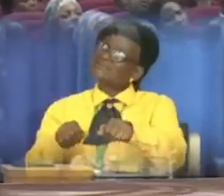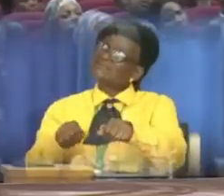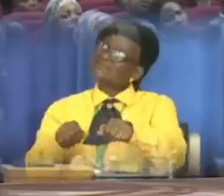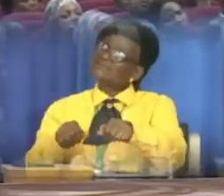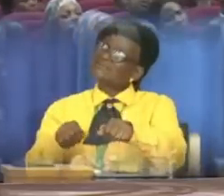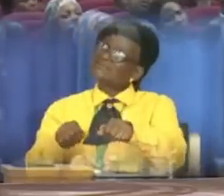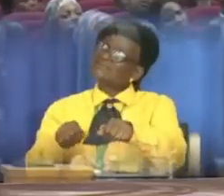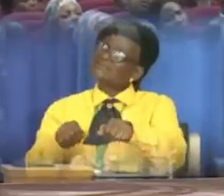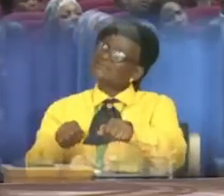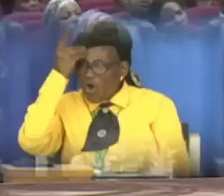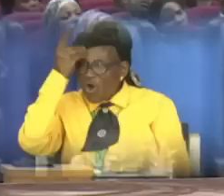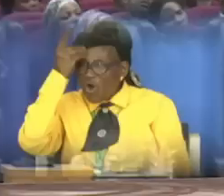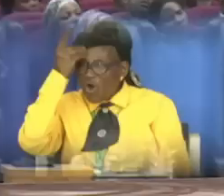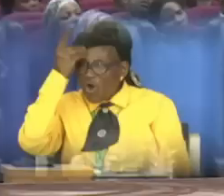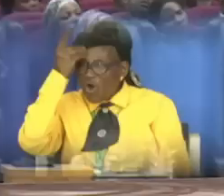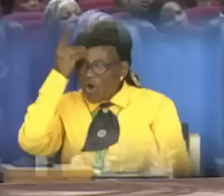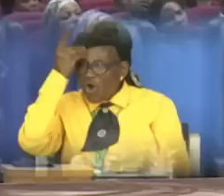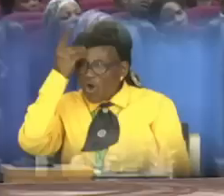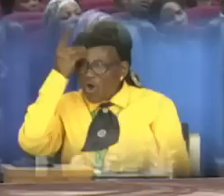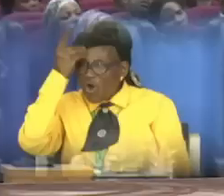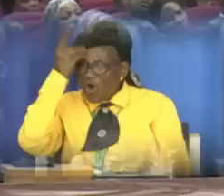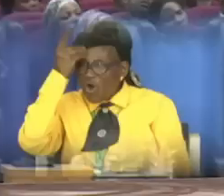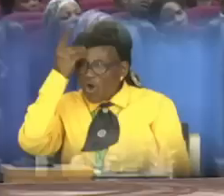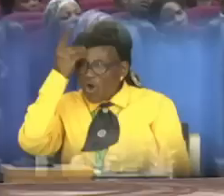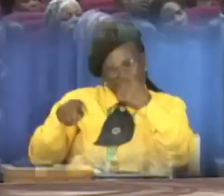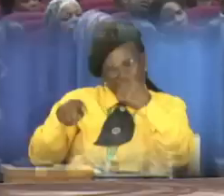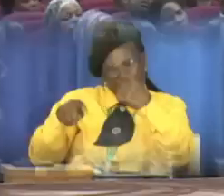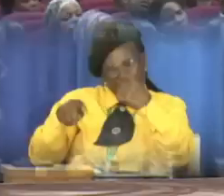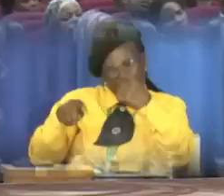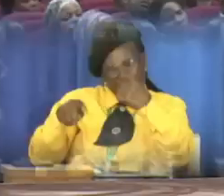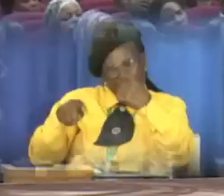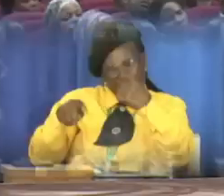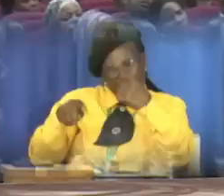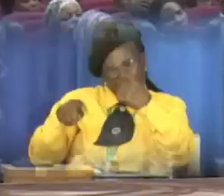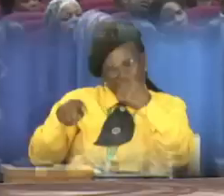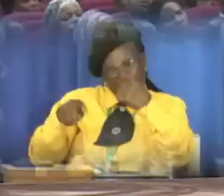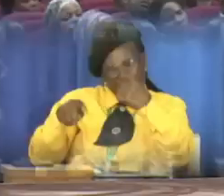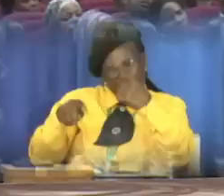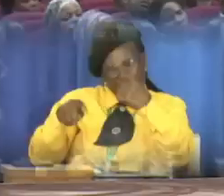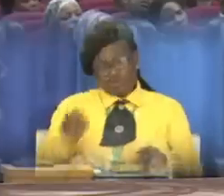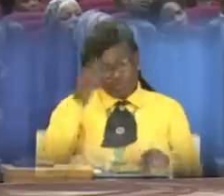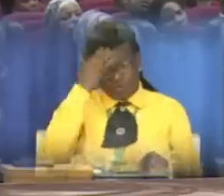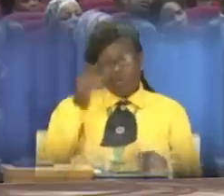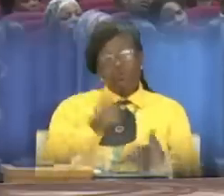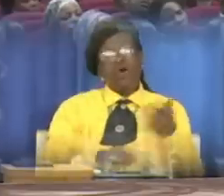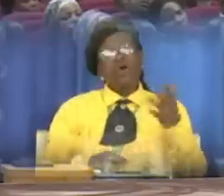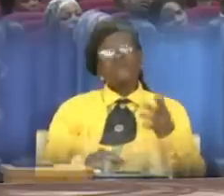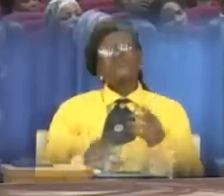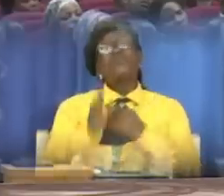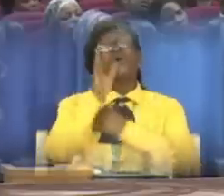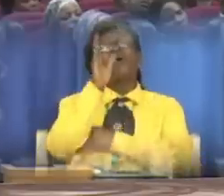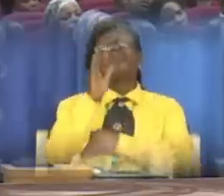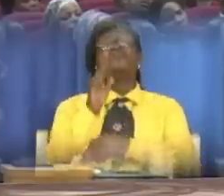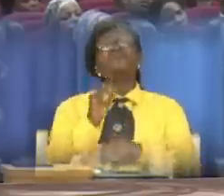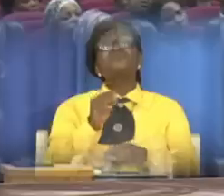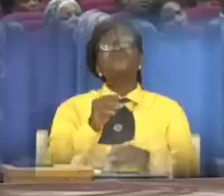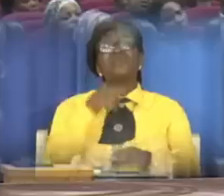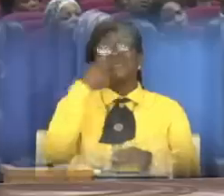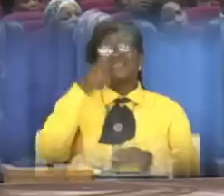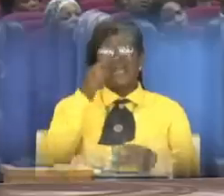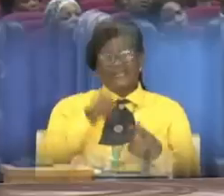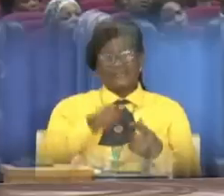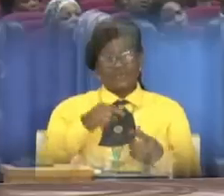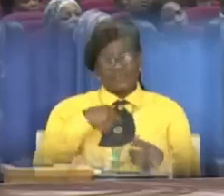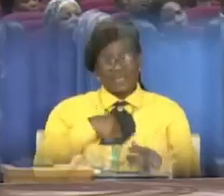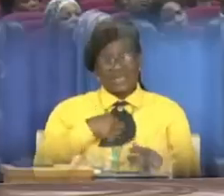My house is under your protection. You know what he said to me? I just want to show you one of the